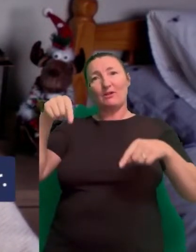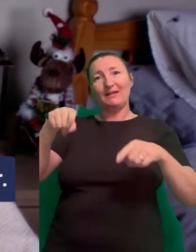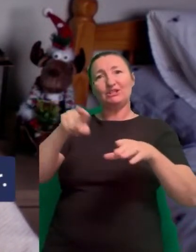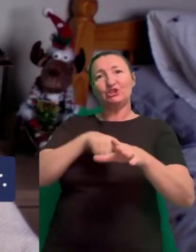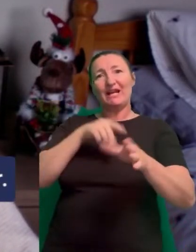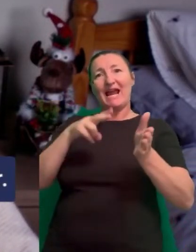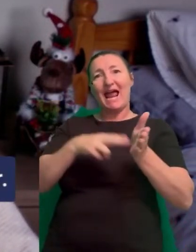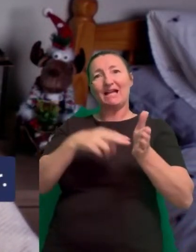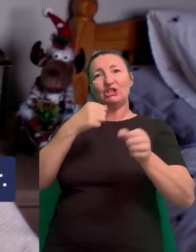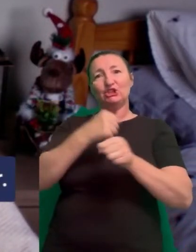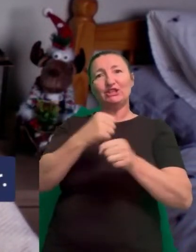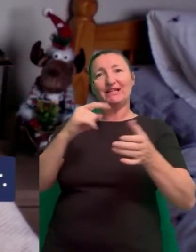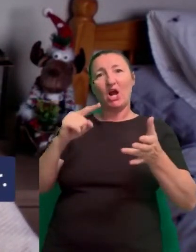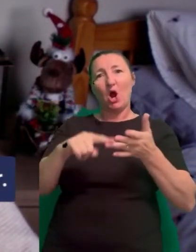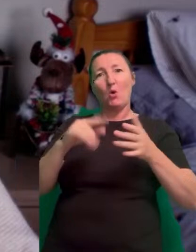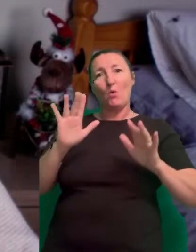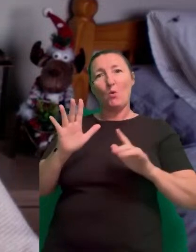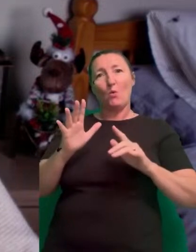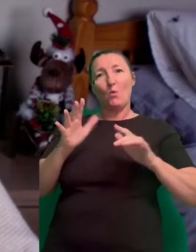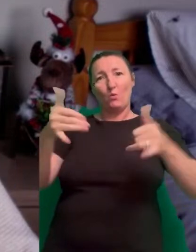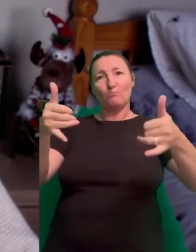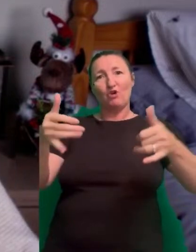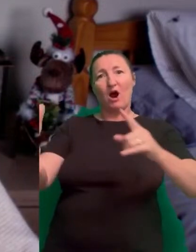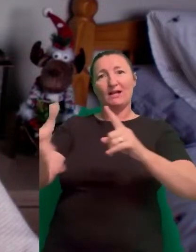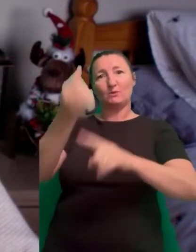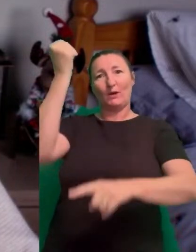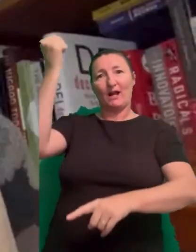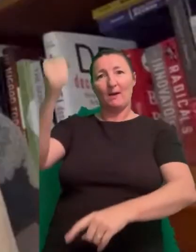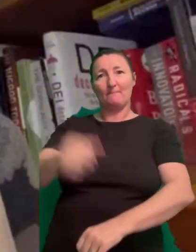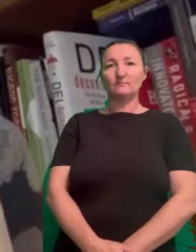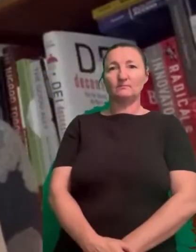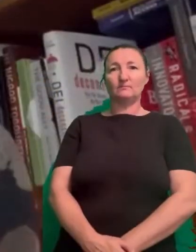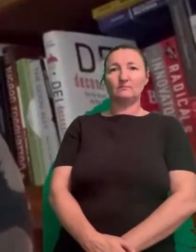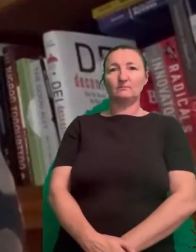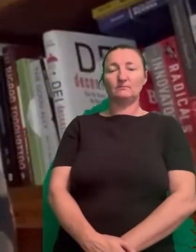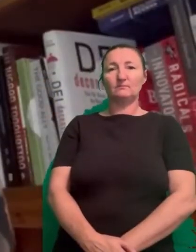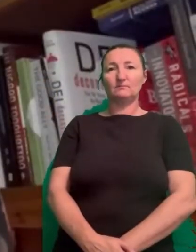announce this year's NGO winner.